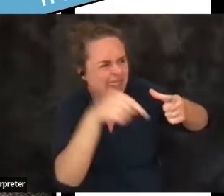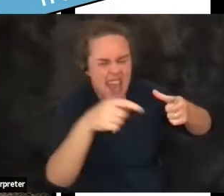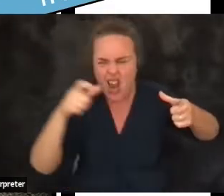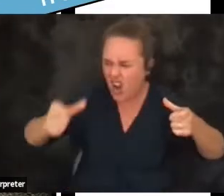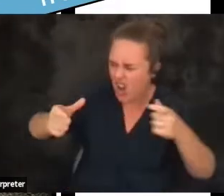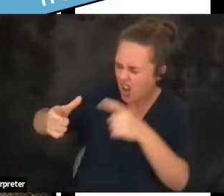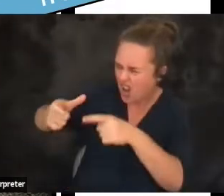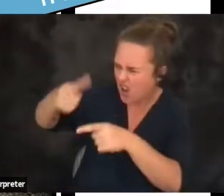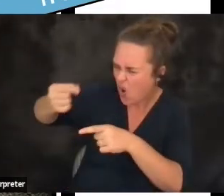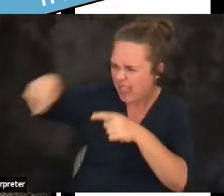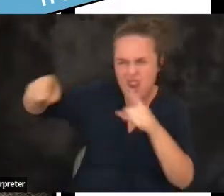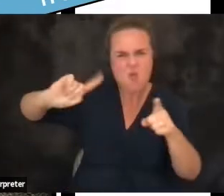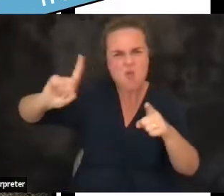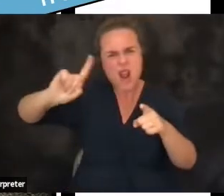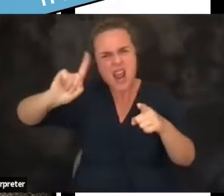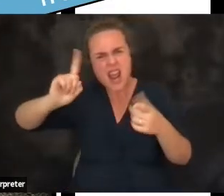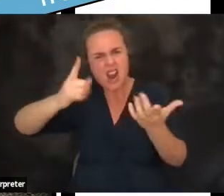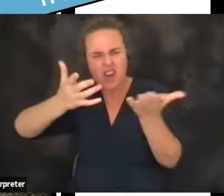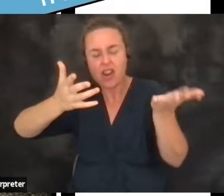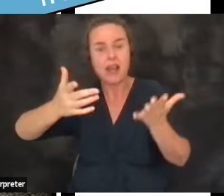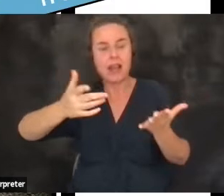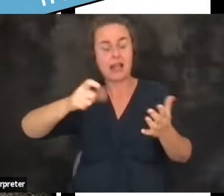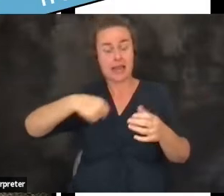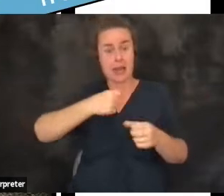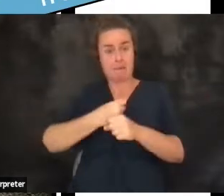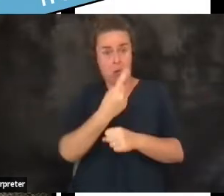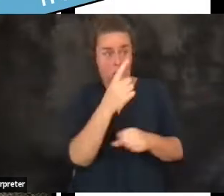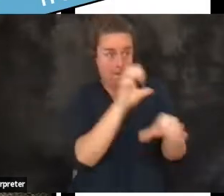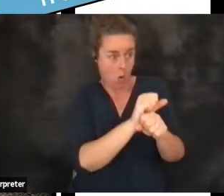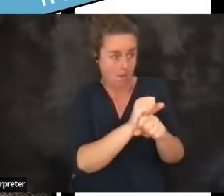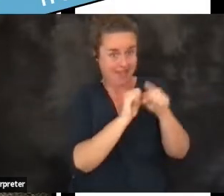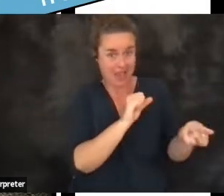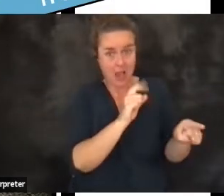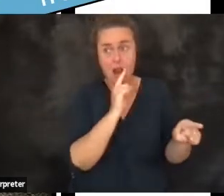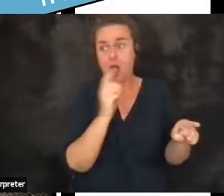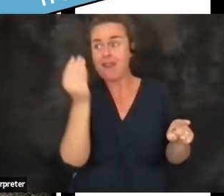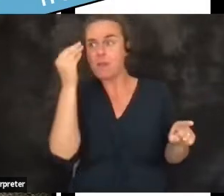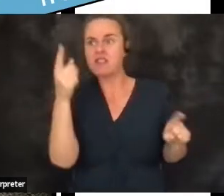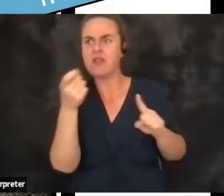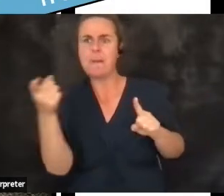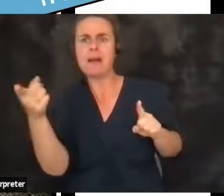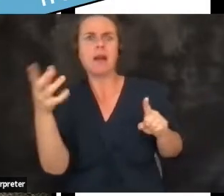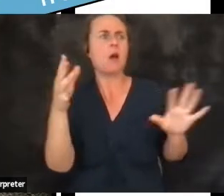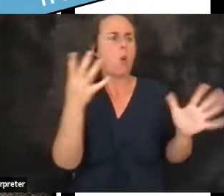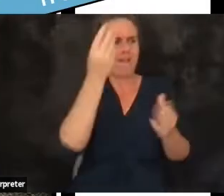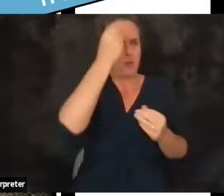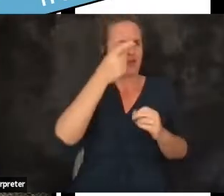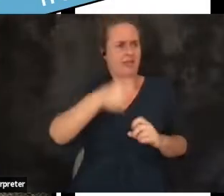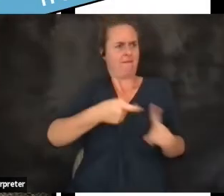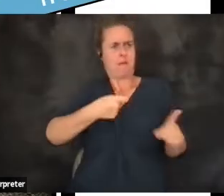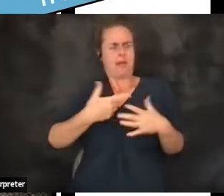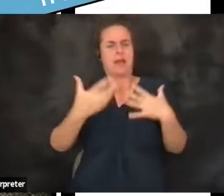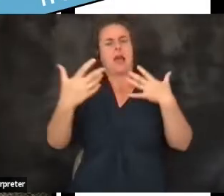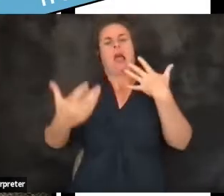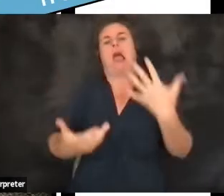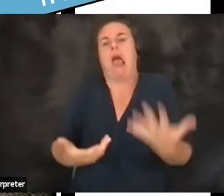through? Who are we supposed to see? Can we make one appointment? Which information do you need about me?